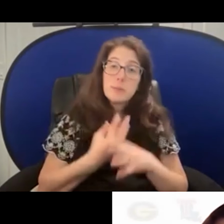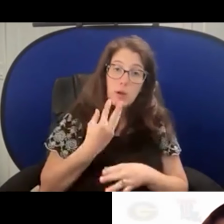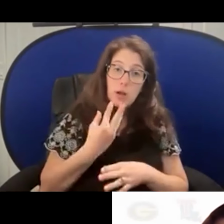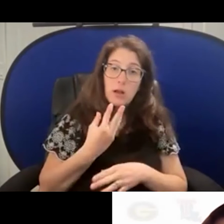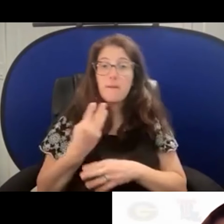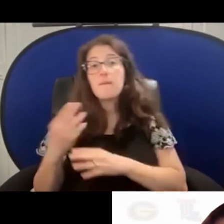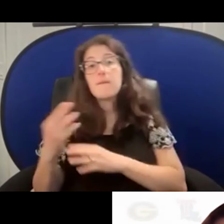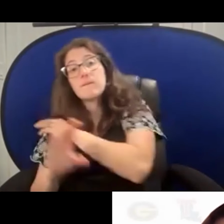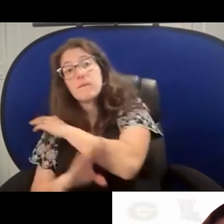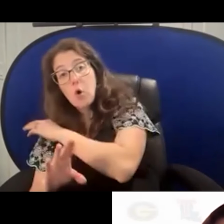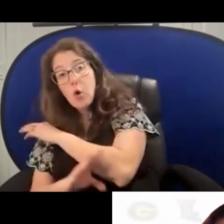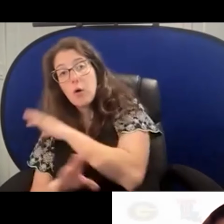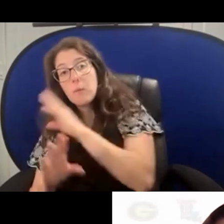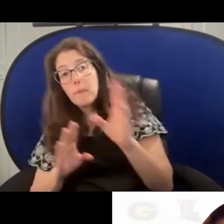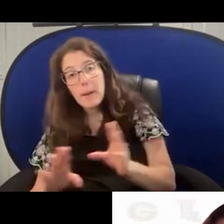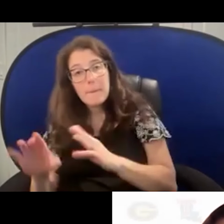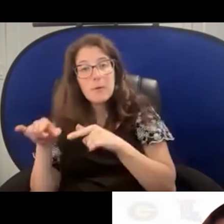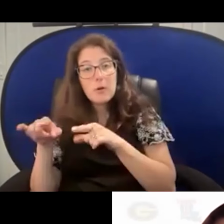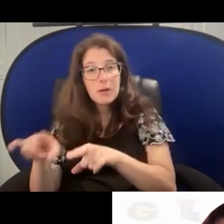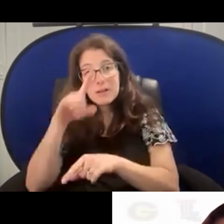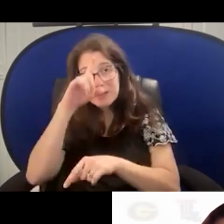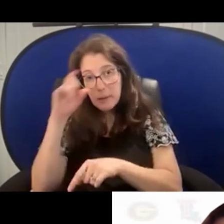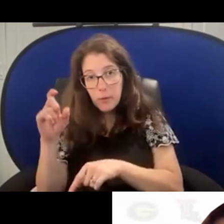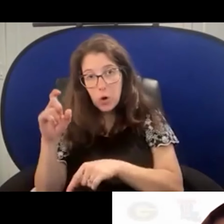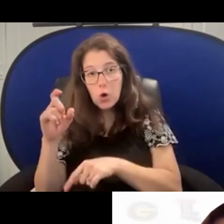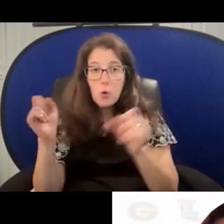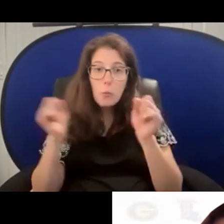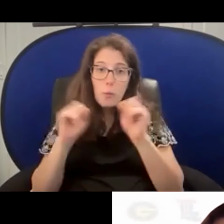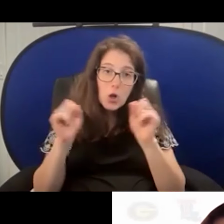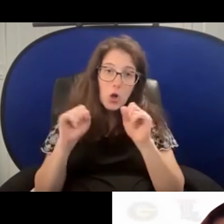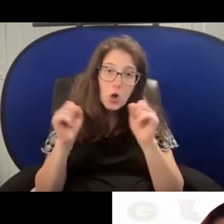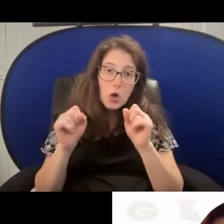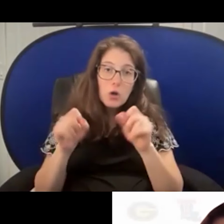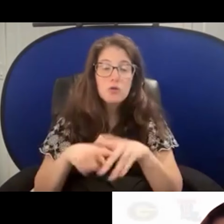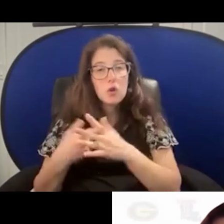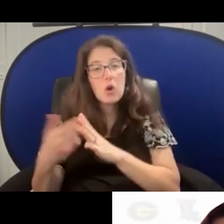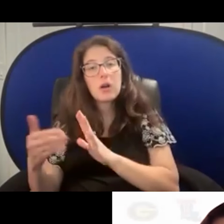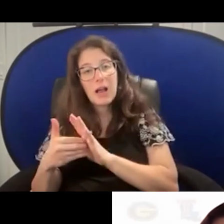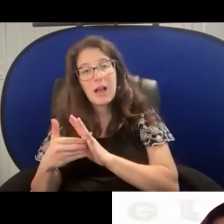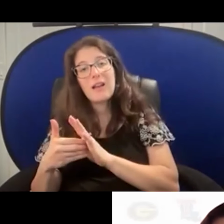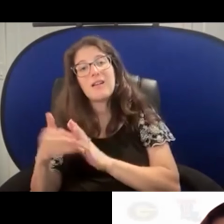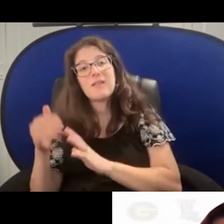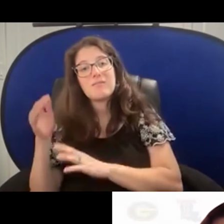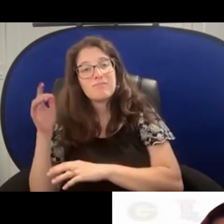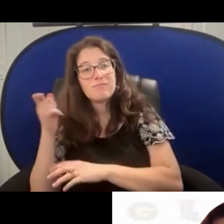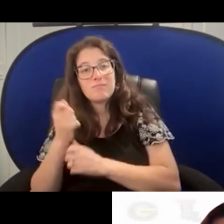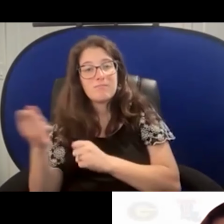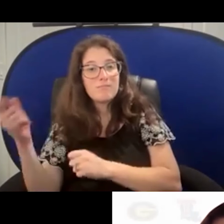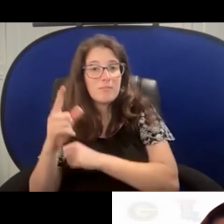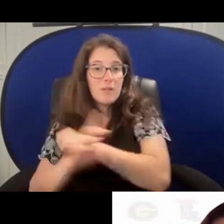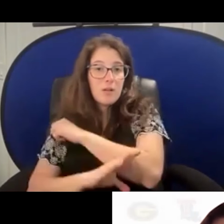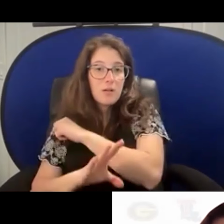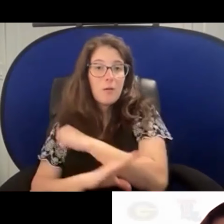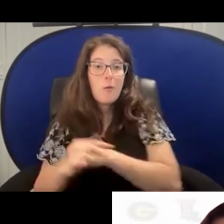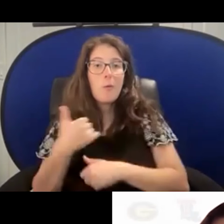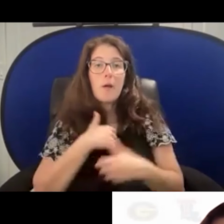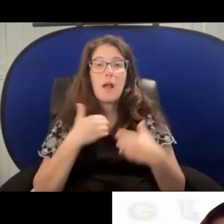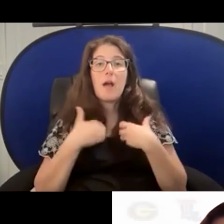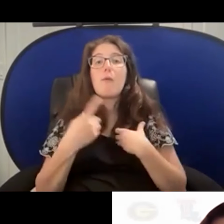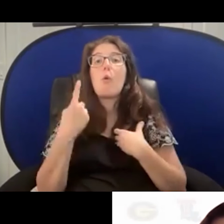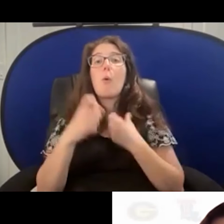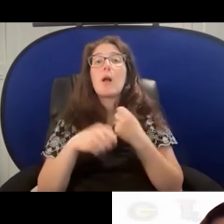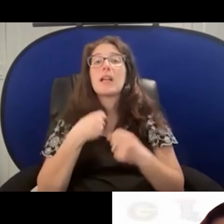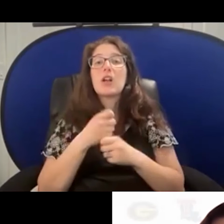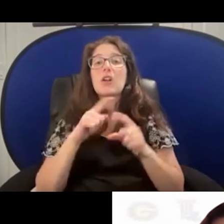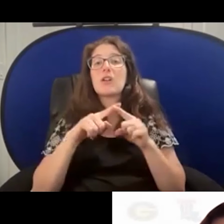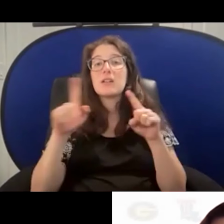during summer and then work on winter when it comes back around. So we are doing a 1 year cycle in hopes